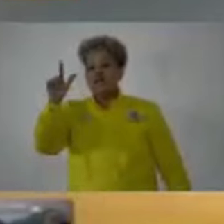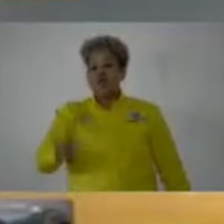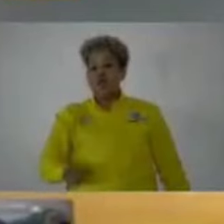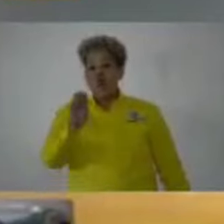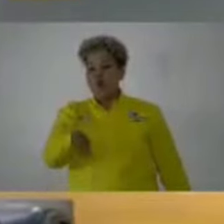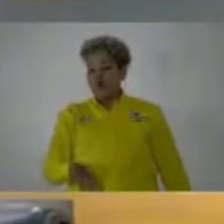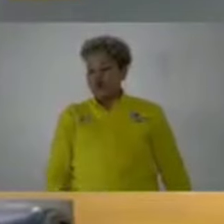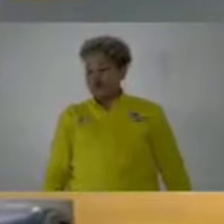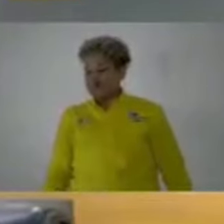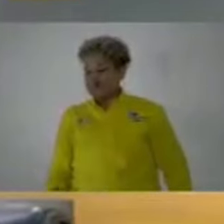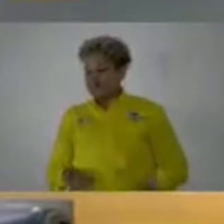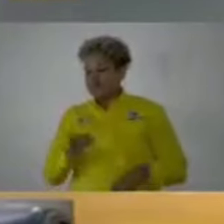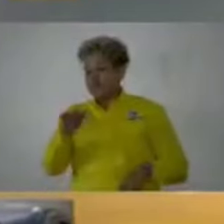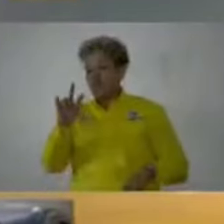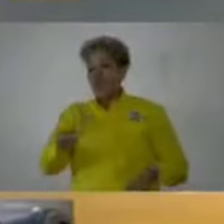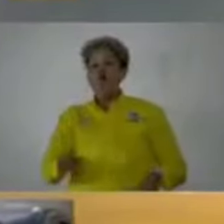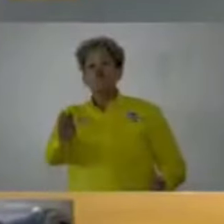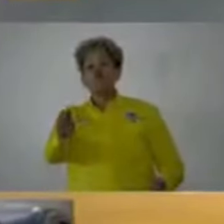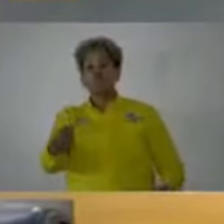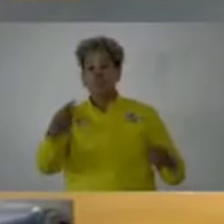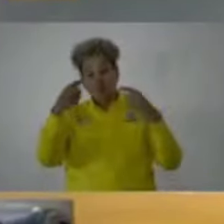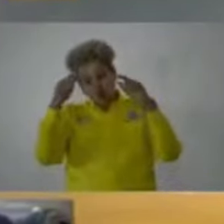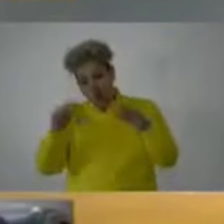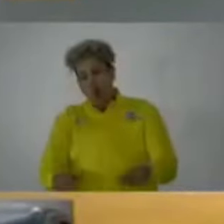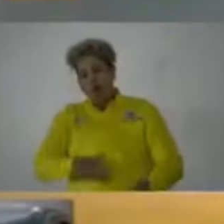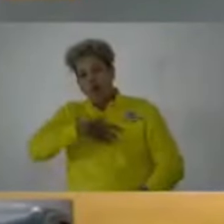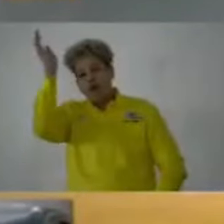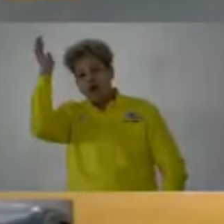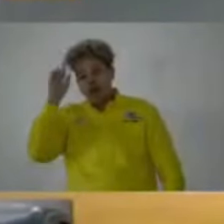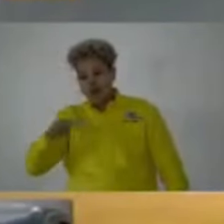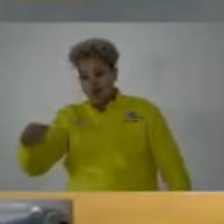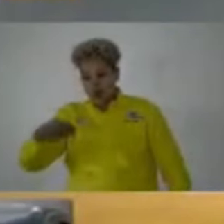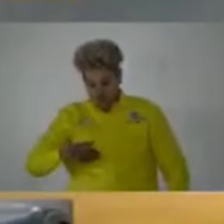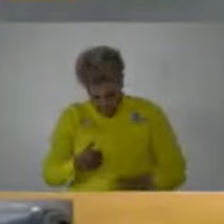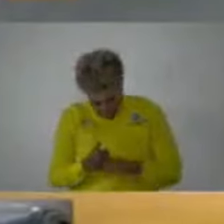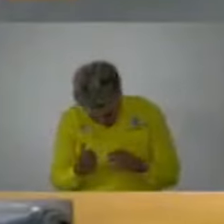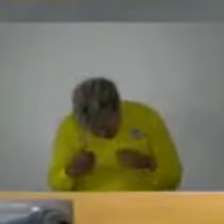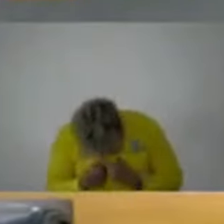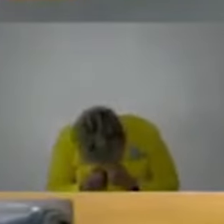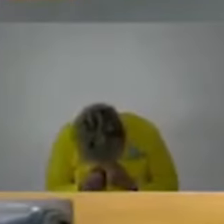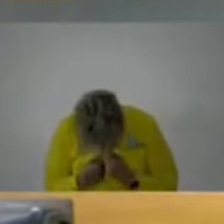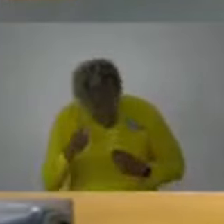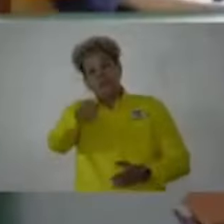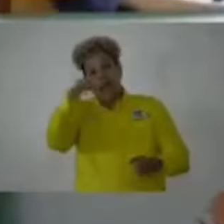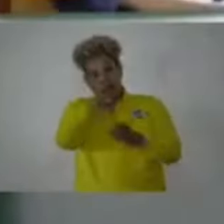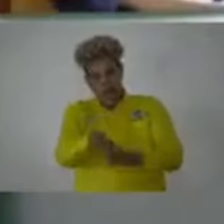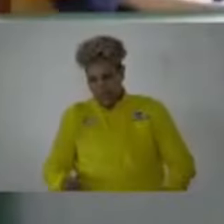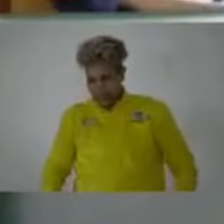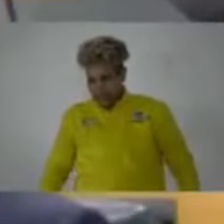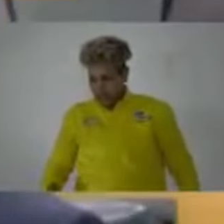Unsettling. Tuesday's government walkout, ignited by opposition critiques on integrity, has been labeled by some pundits